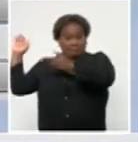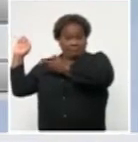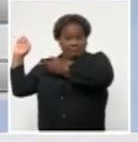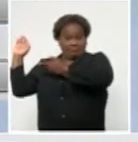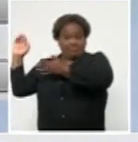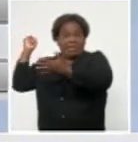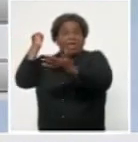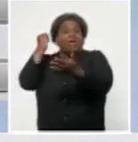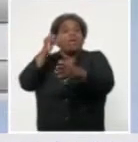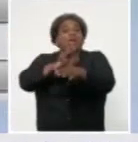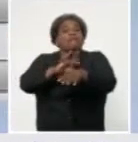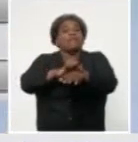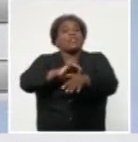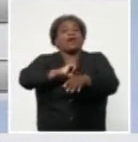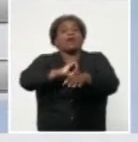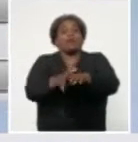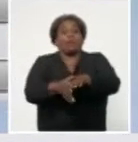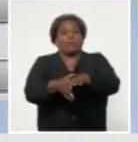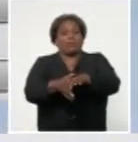And